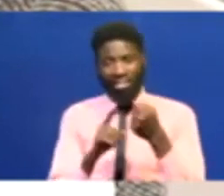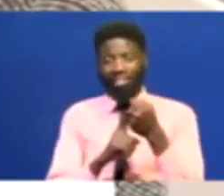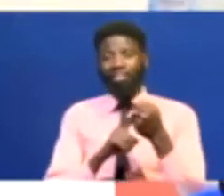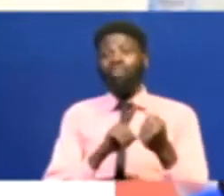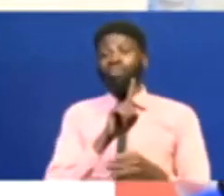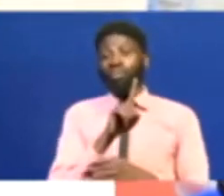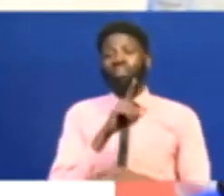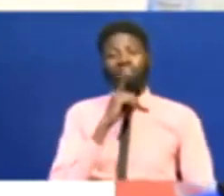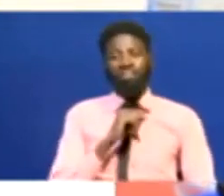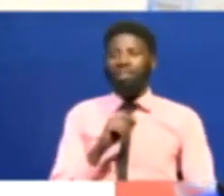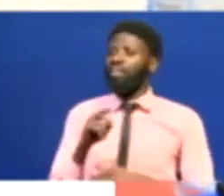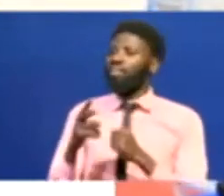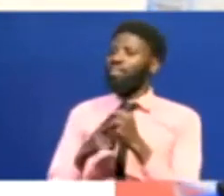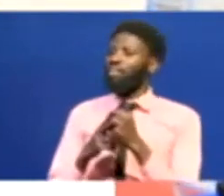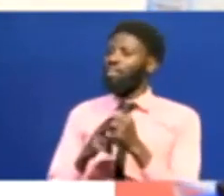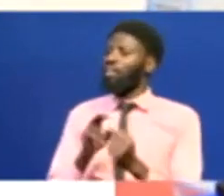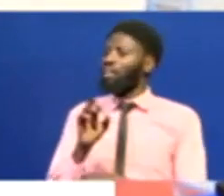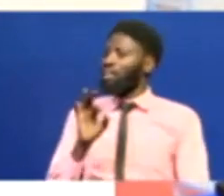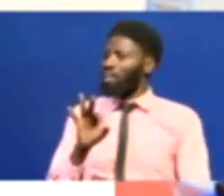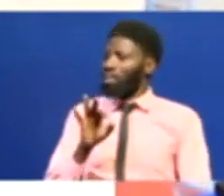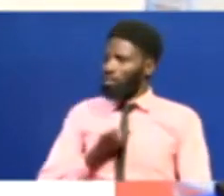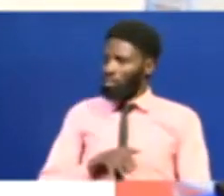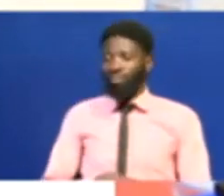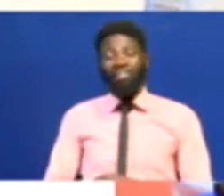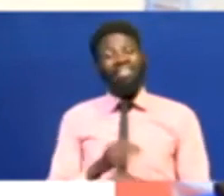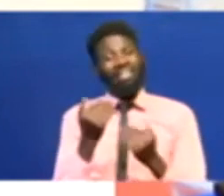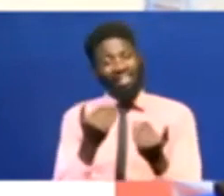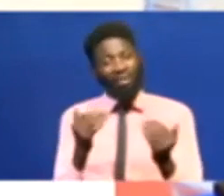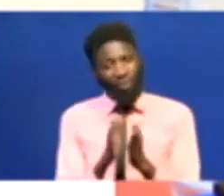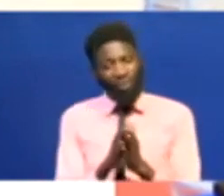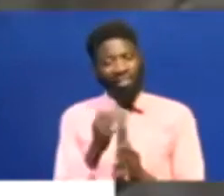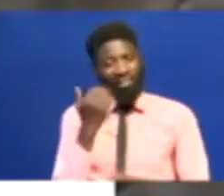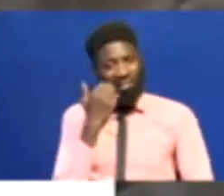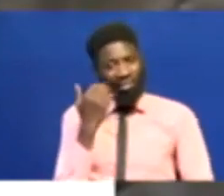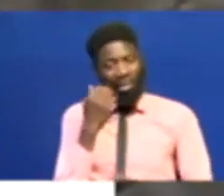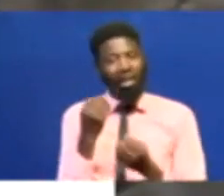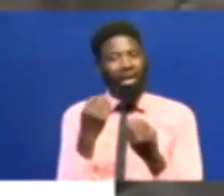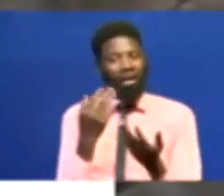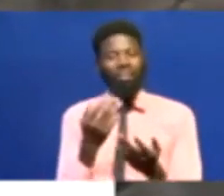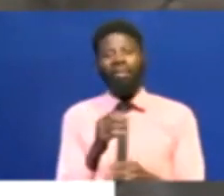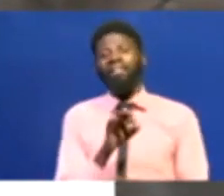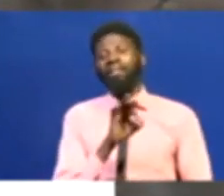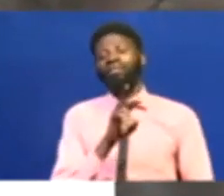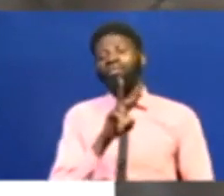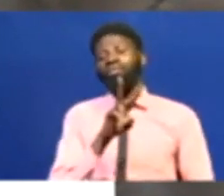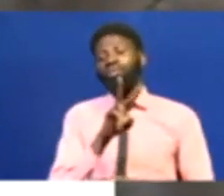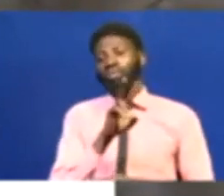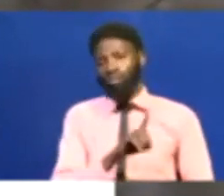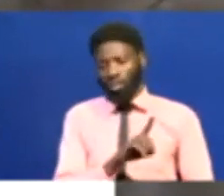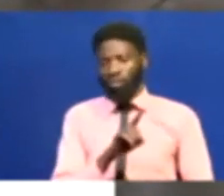and 73 females. Additionally, children with chronic illness were listed as 321, of which 179 were